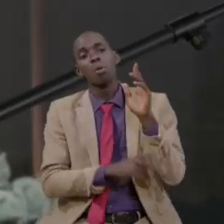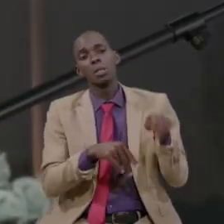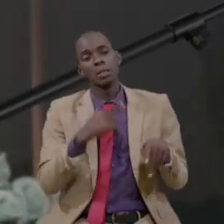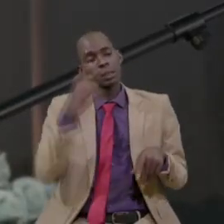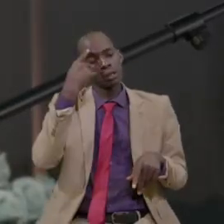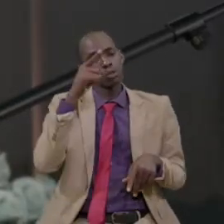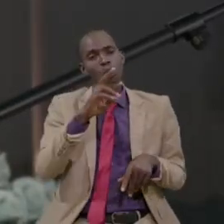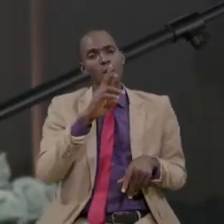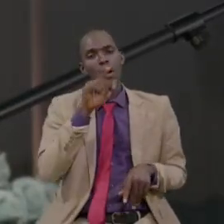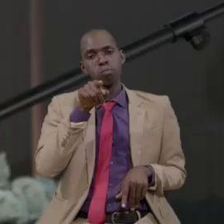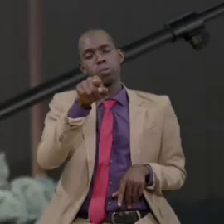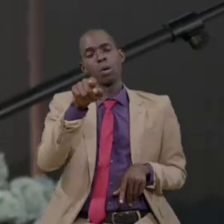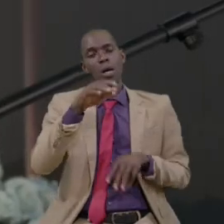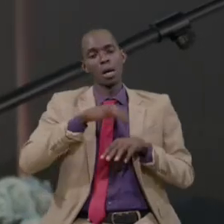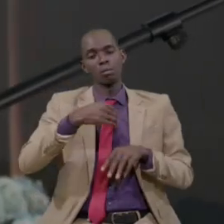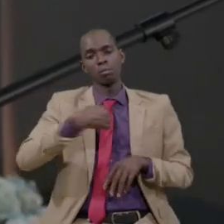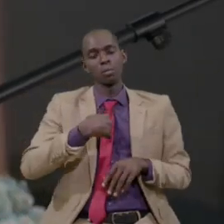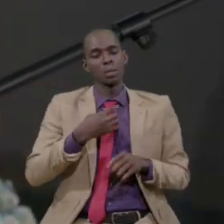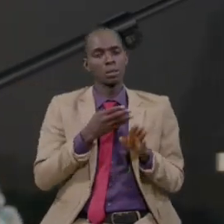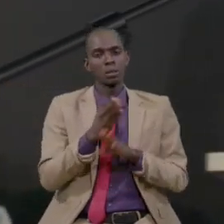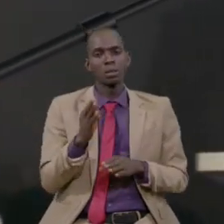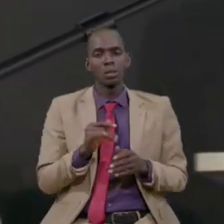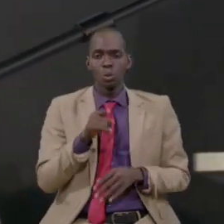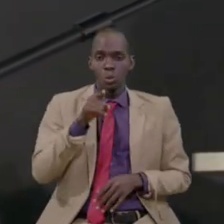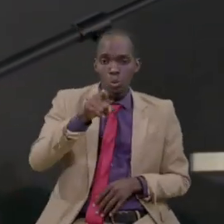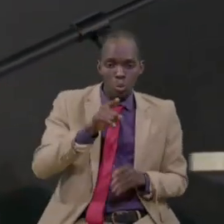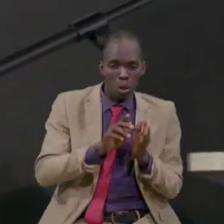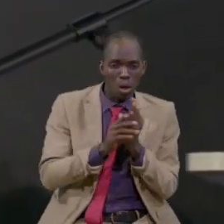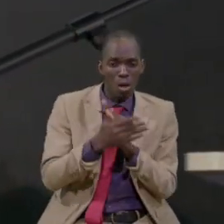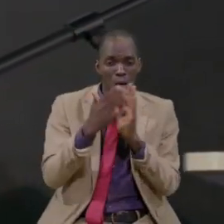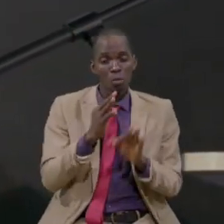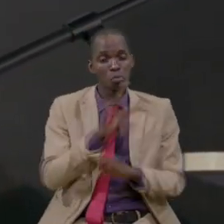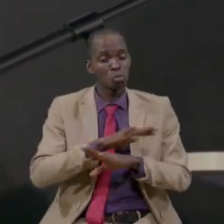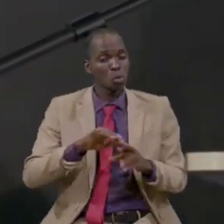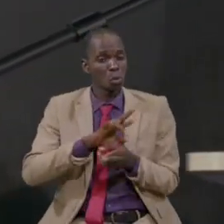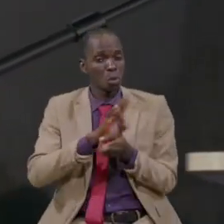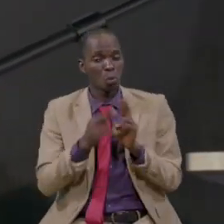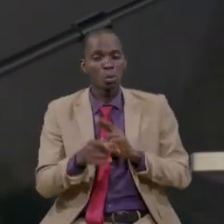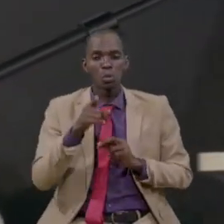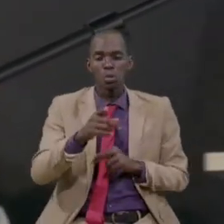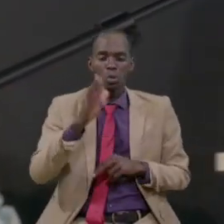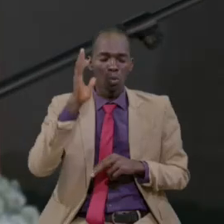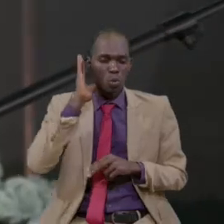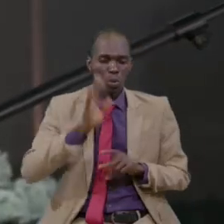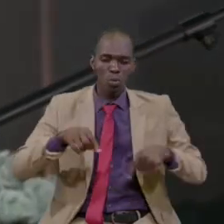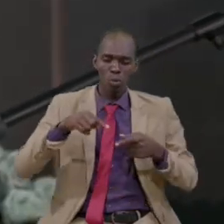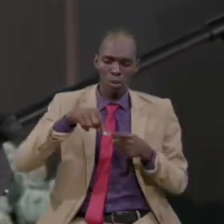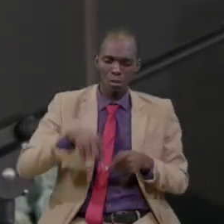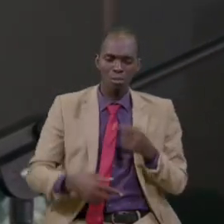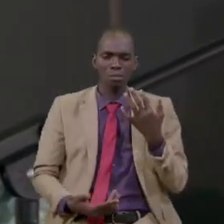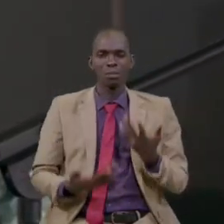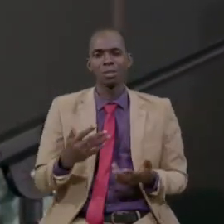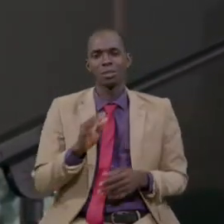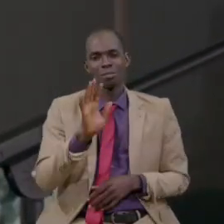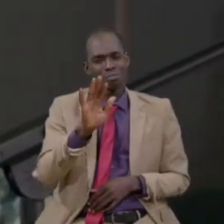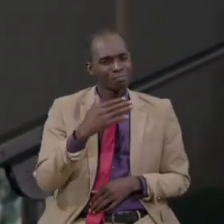say, you adulterous, if you don't repent, you will go to hell. They say, come, don't talk like